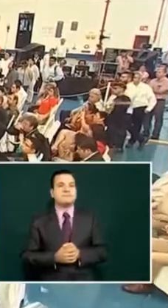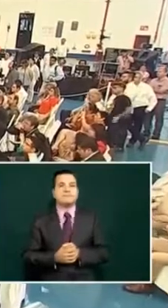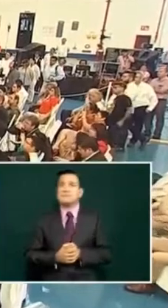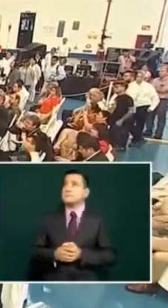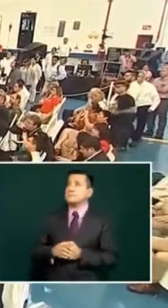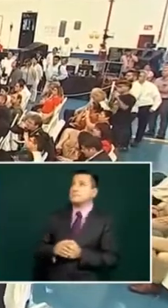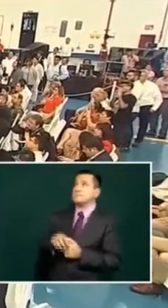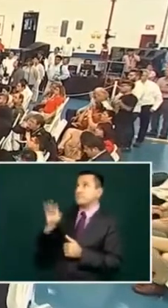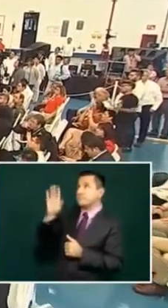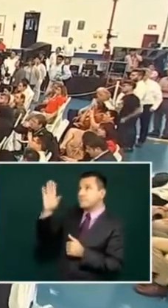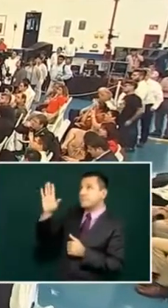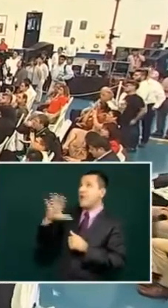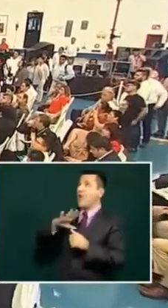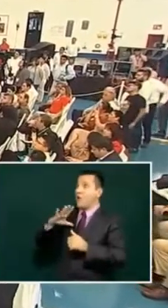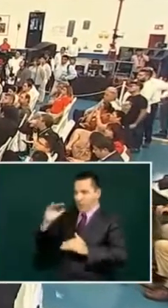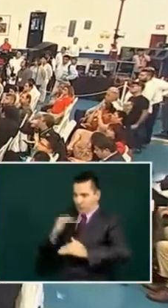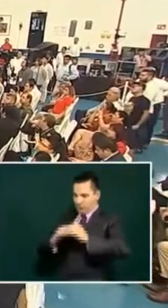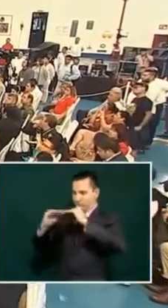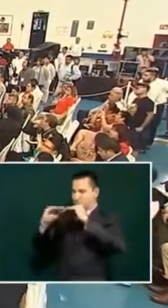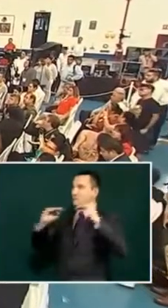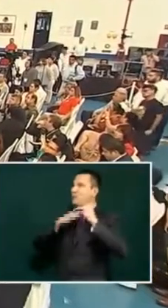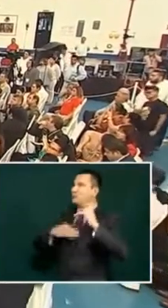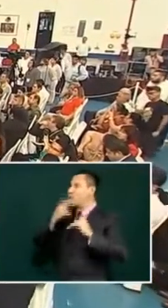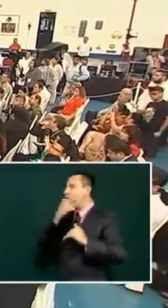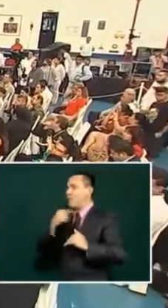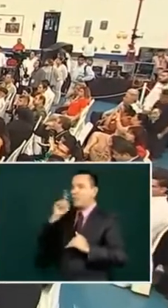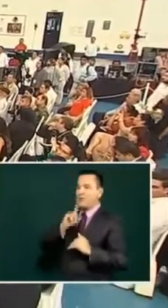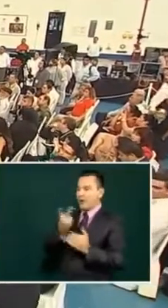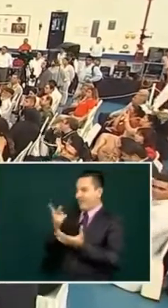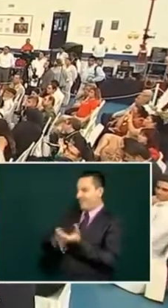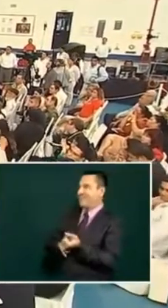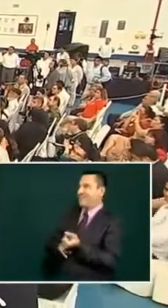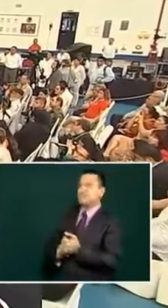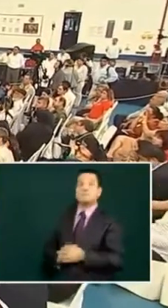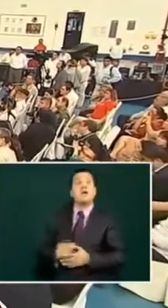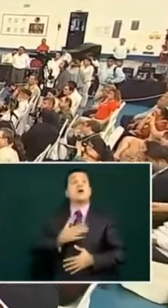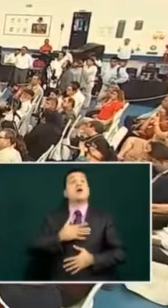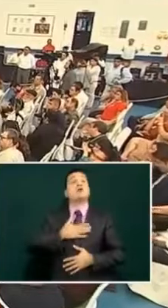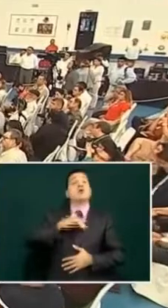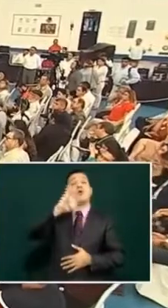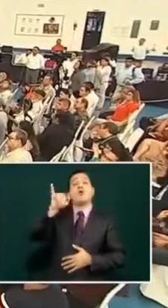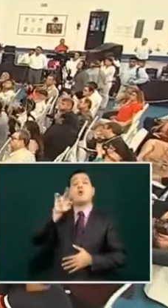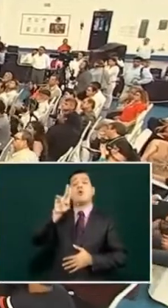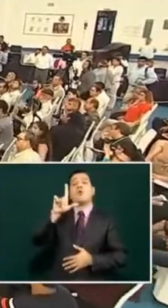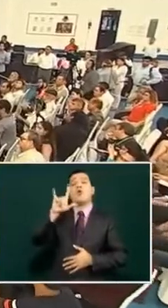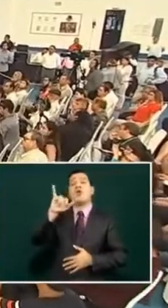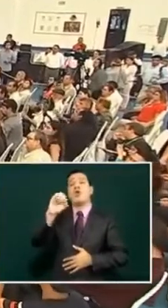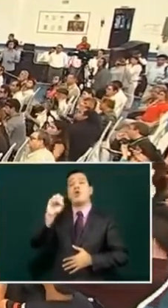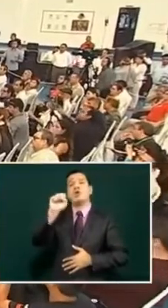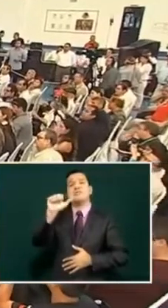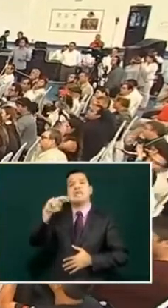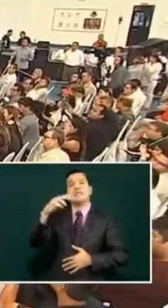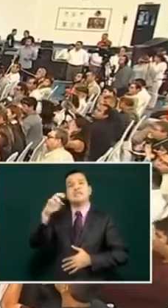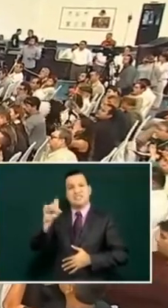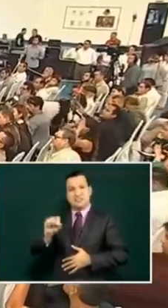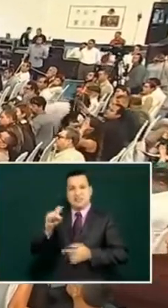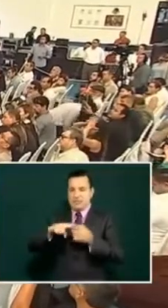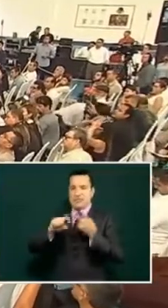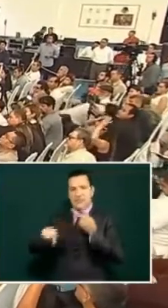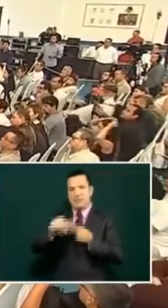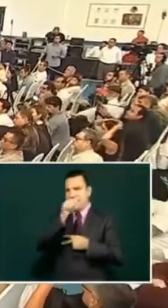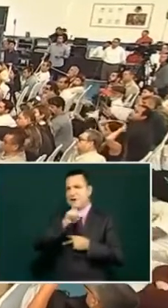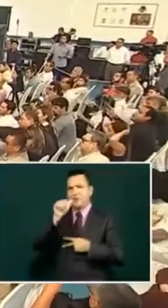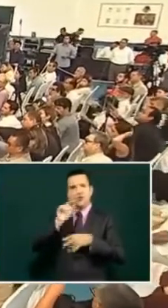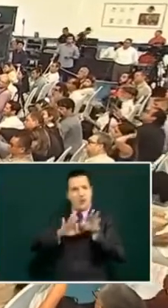and now we're asking a different gender Julio Sanchez and